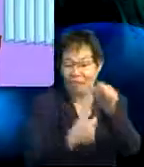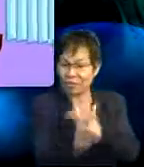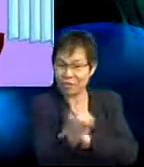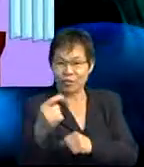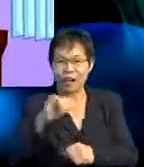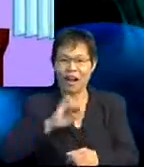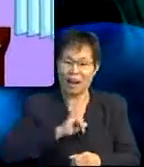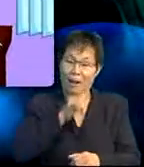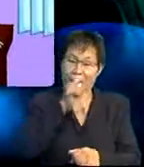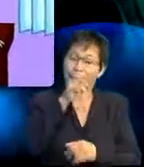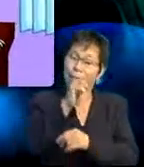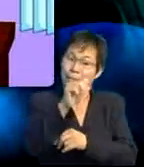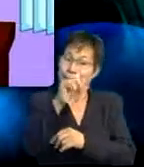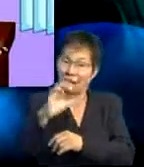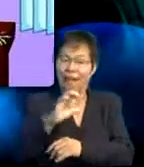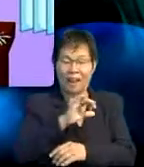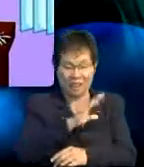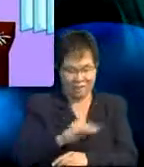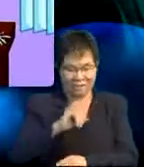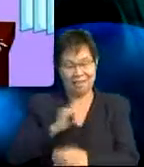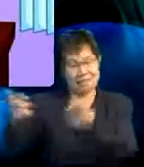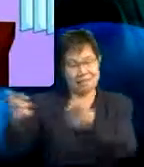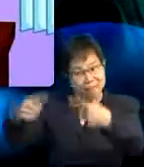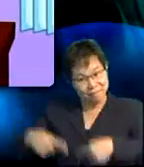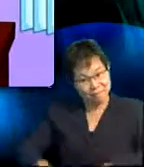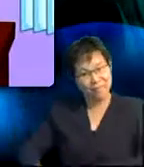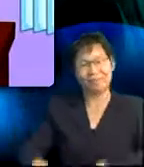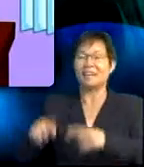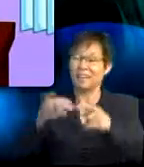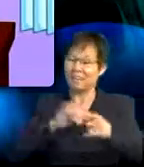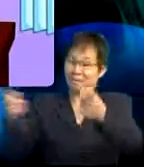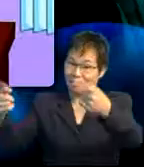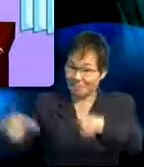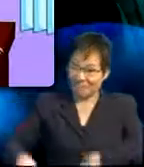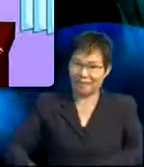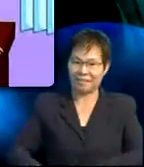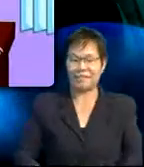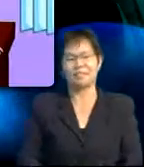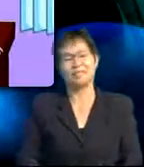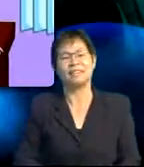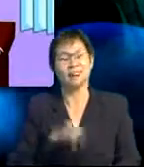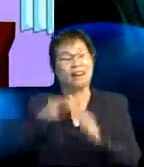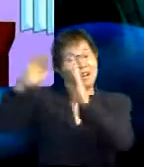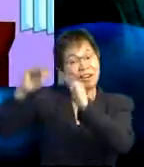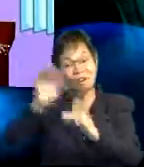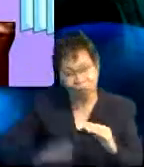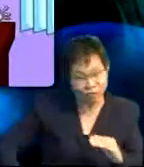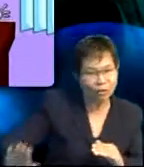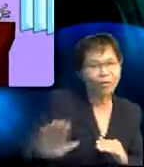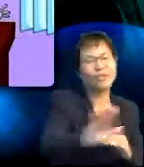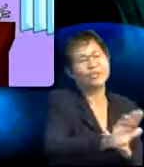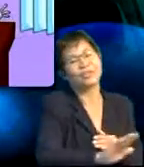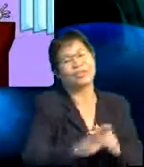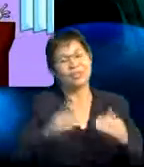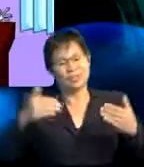everyone, I'm NAC and I'm back. It has been a good week for me and I hope all